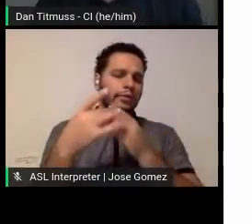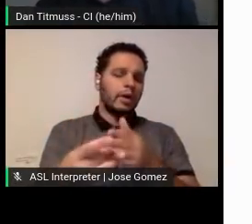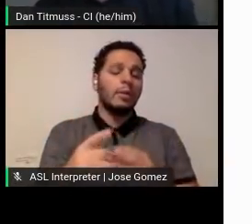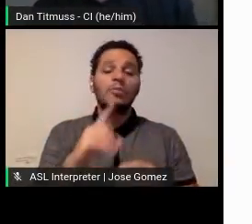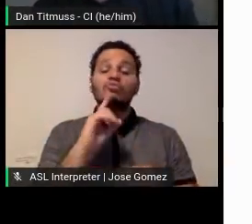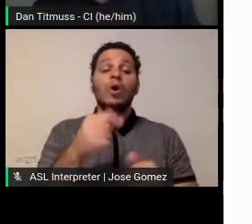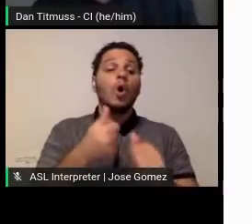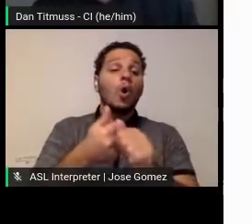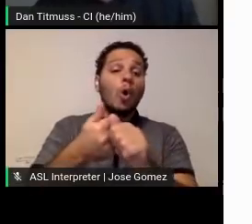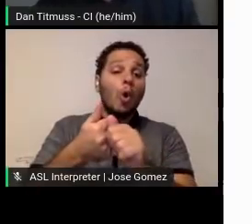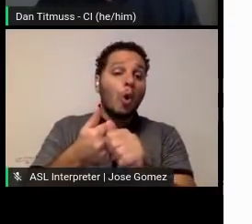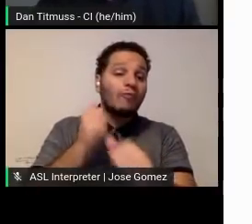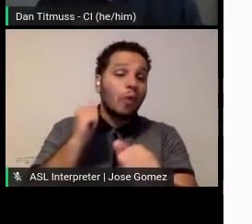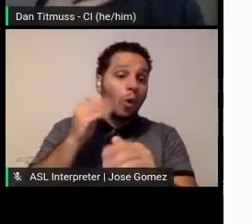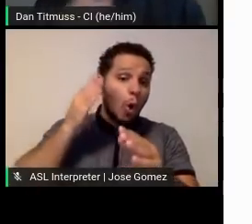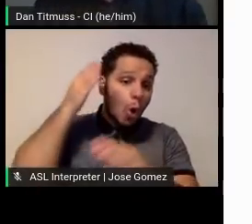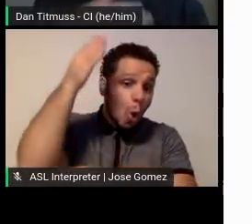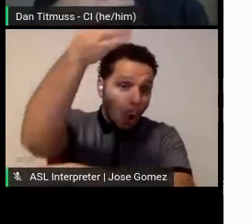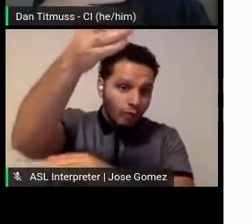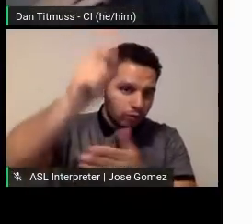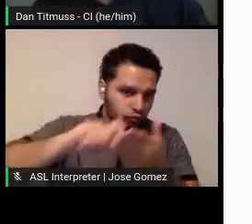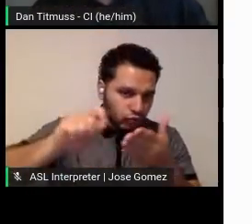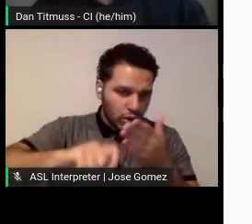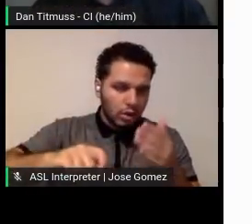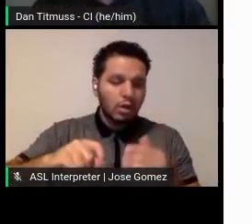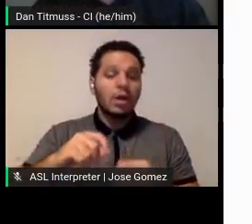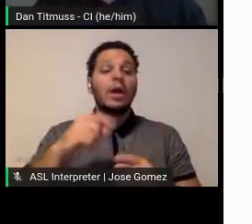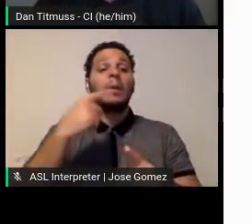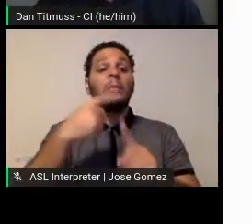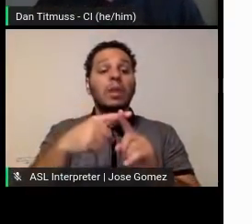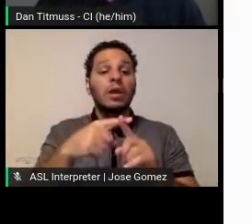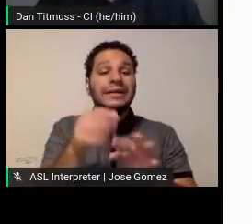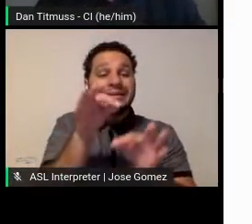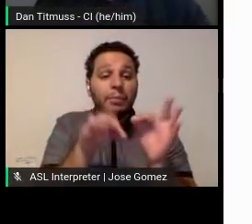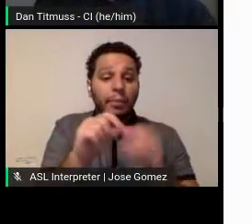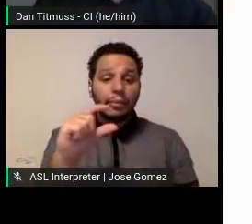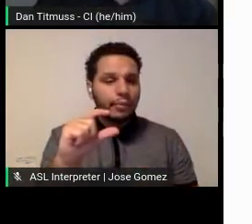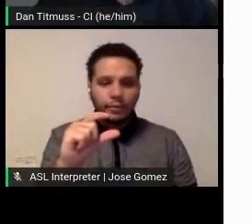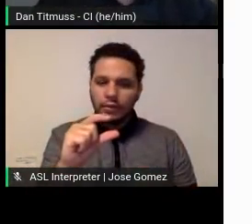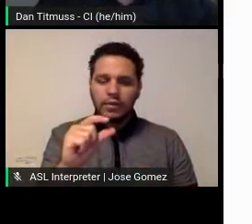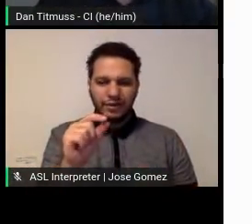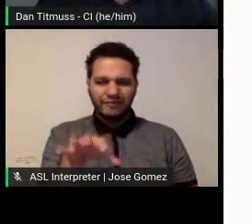avoid overwriting, and most important, and also avoid underwriting.